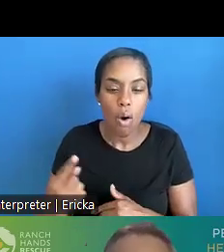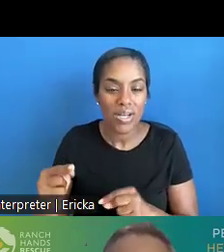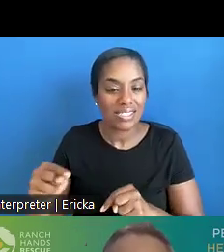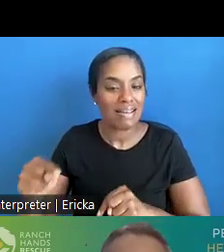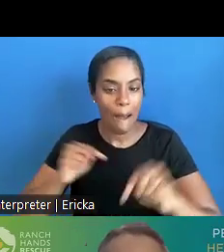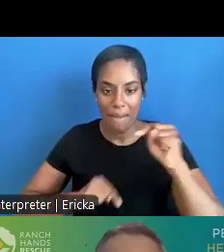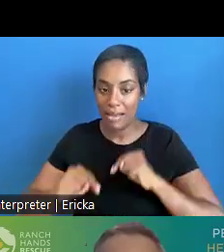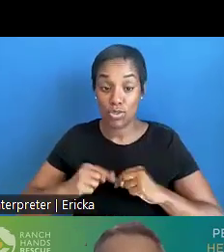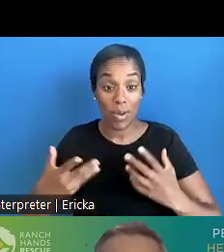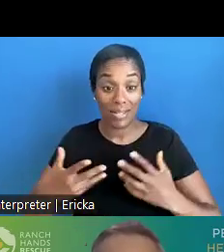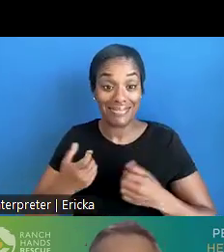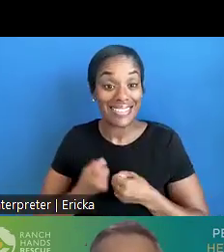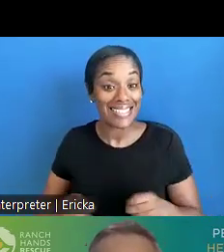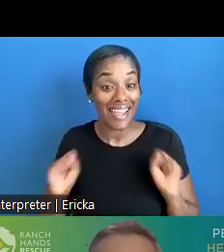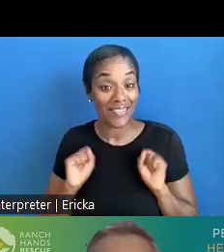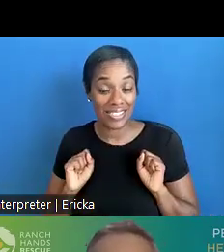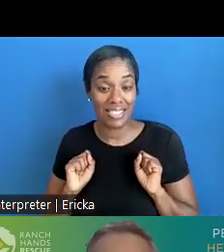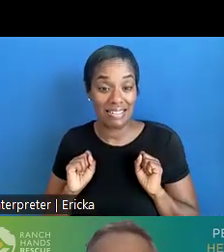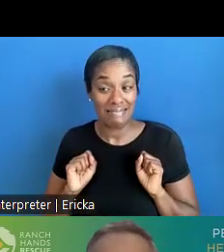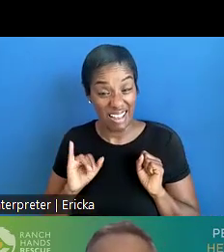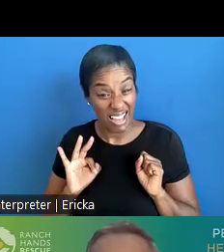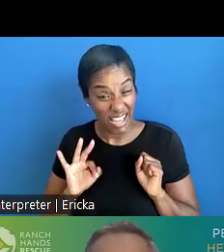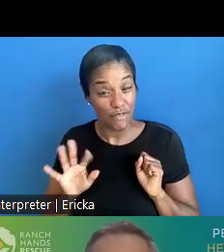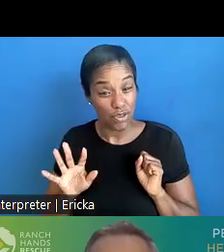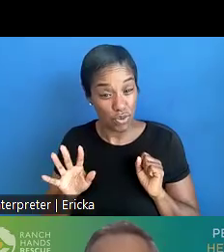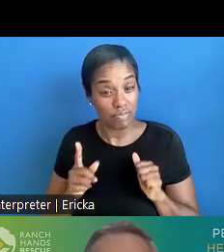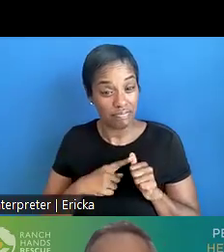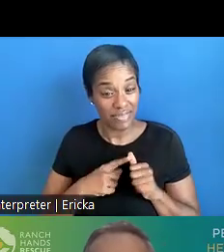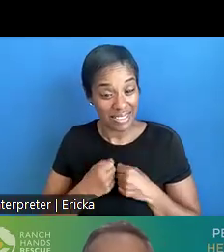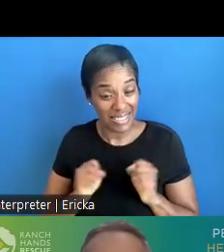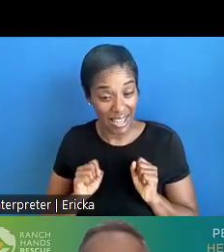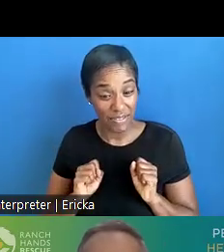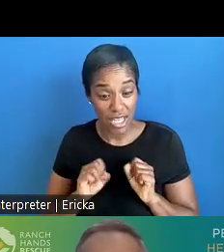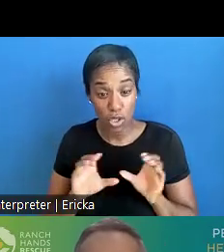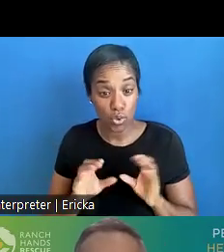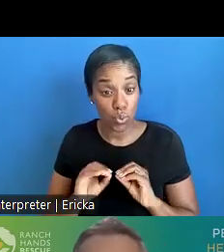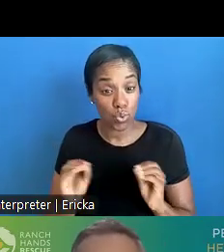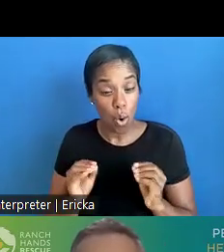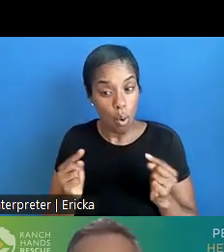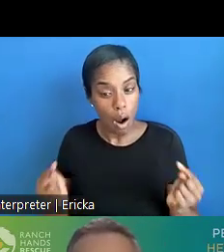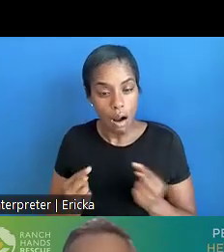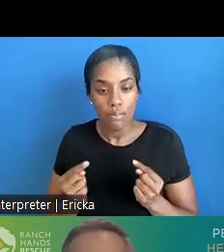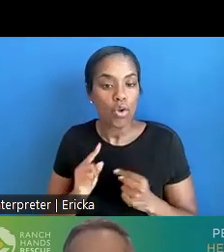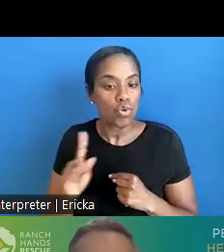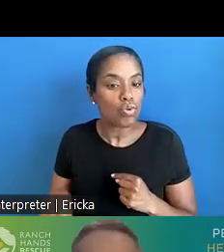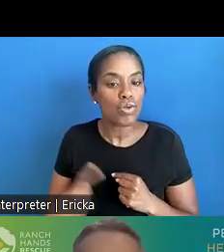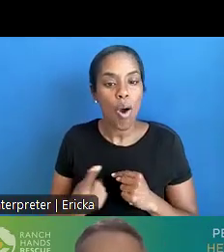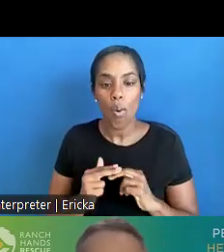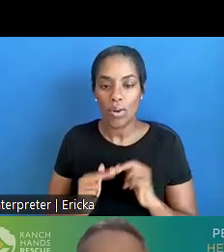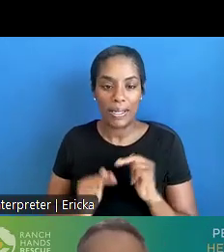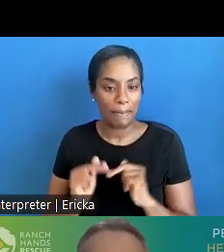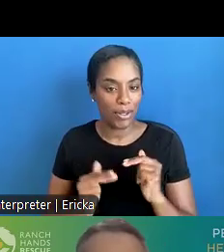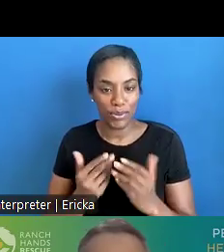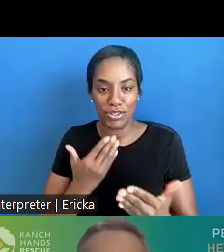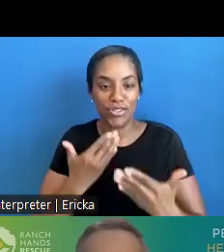safety. Because if you stick to safety and first do no harm, then you can only build good off of that.